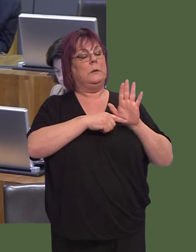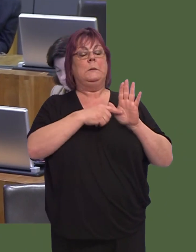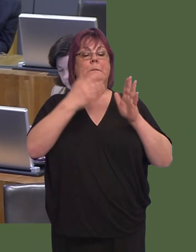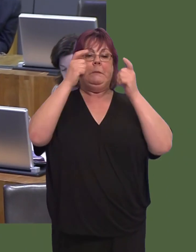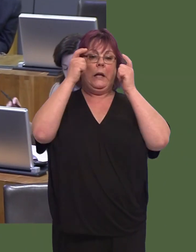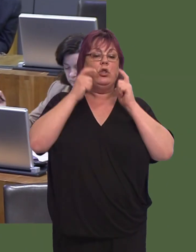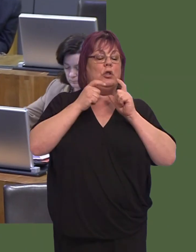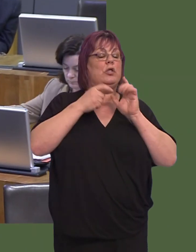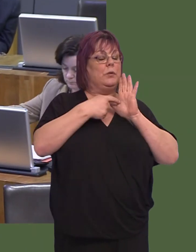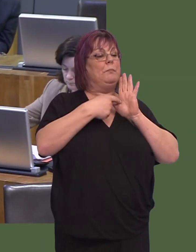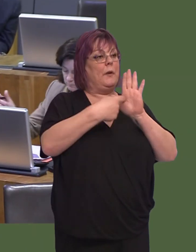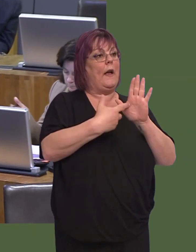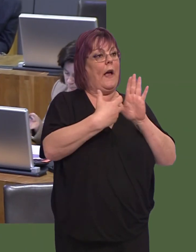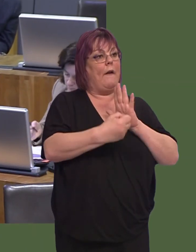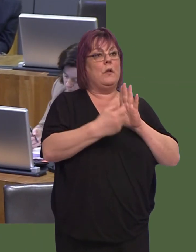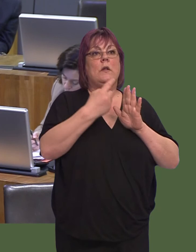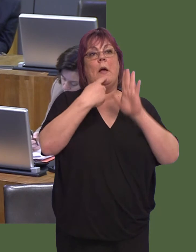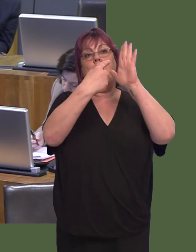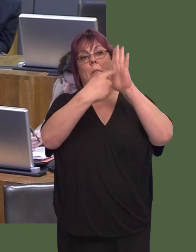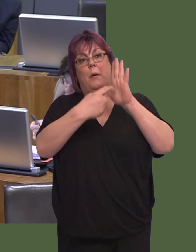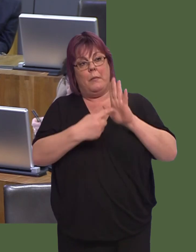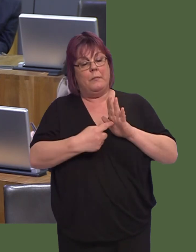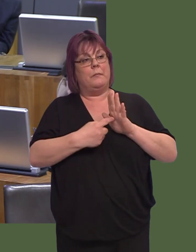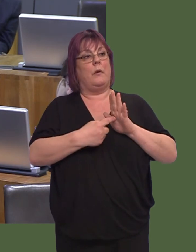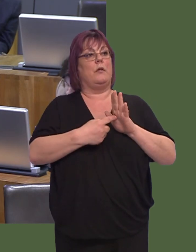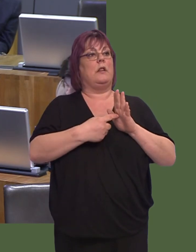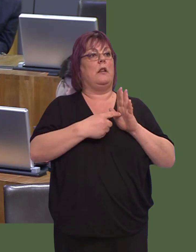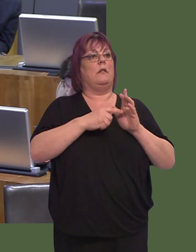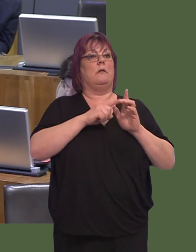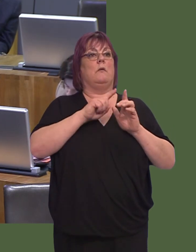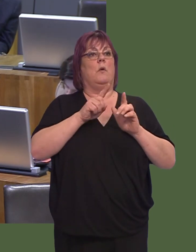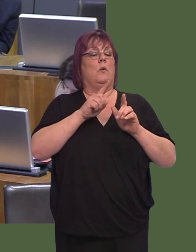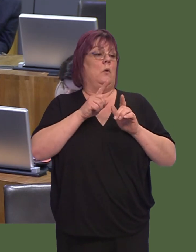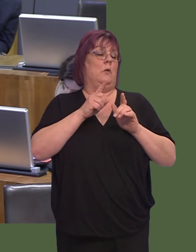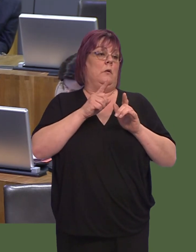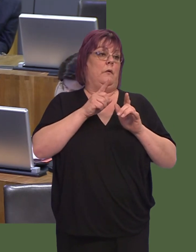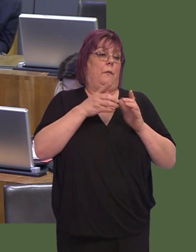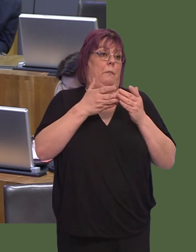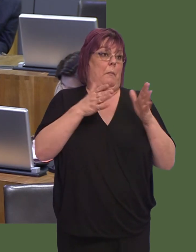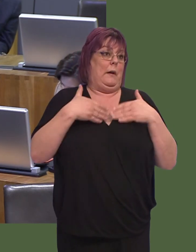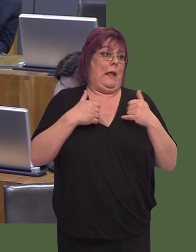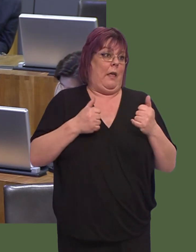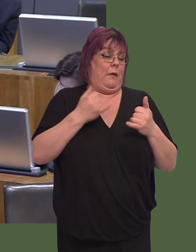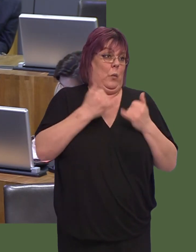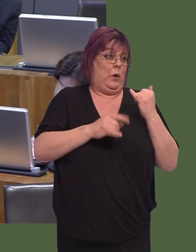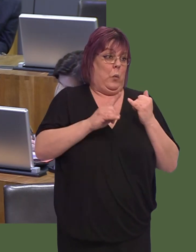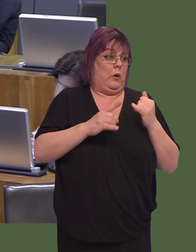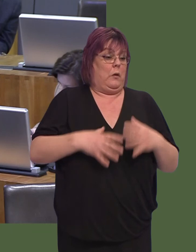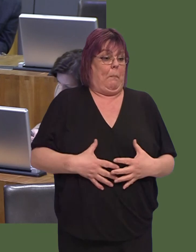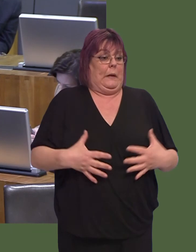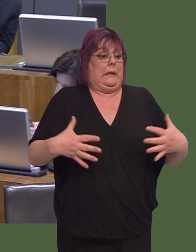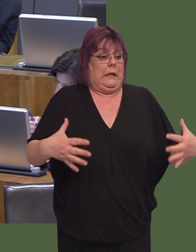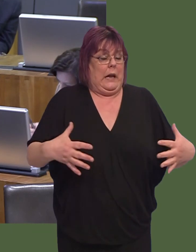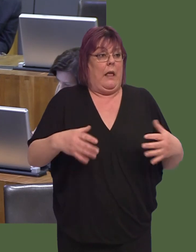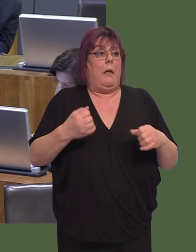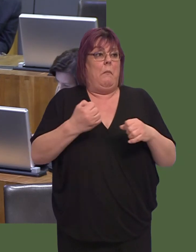clear legislative focus to action to address the priority public health issue of obesity. which of course is such a cause of type 1